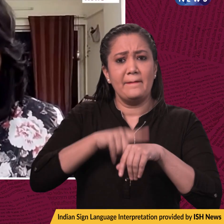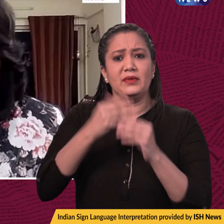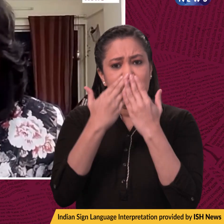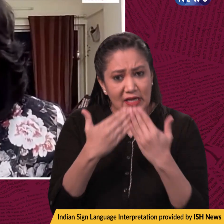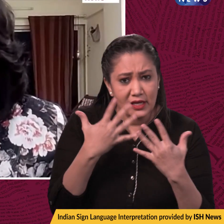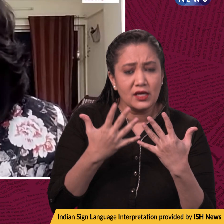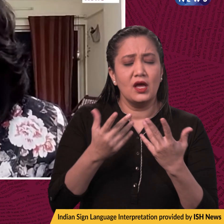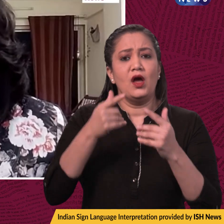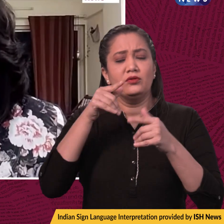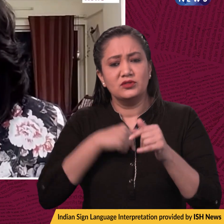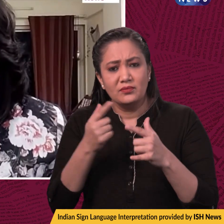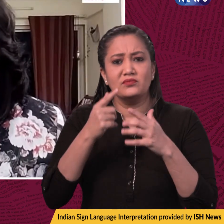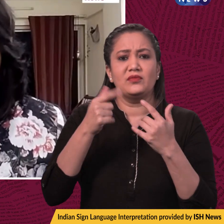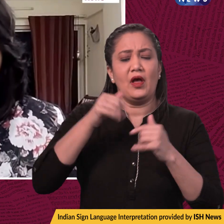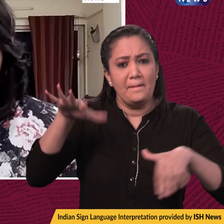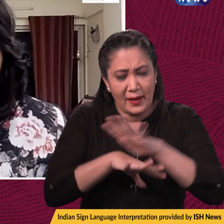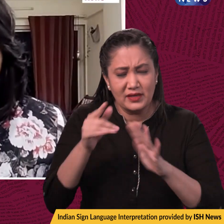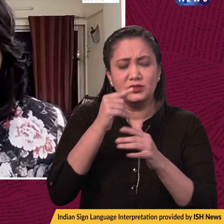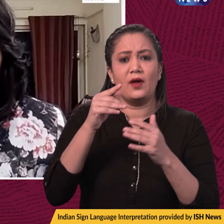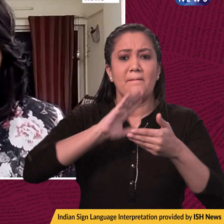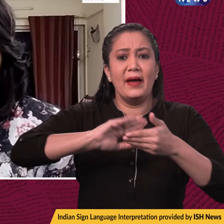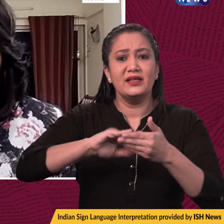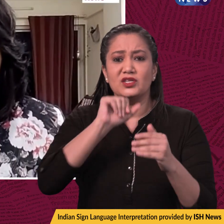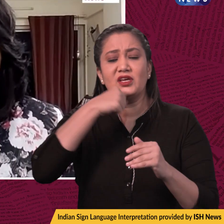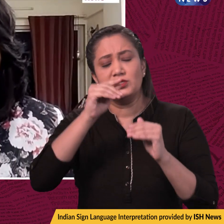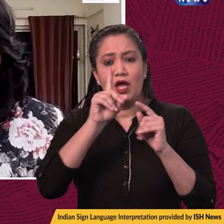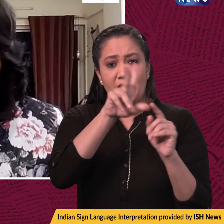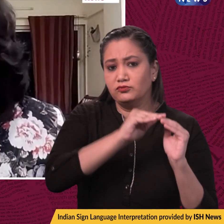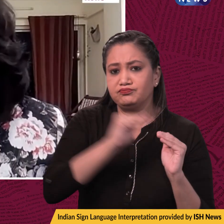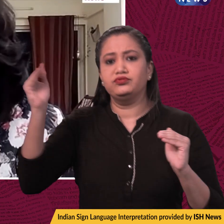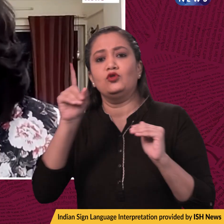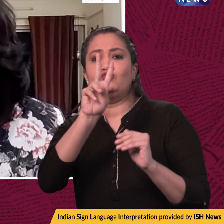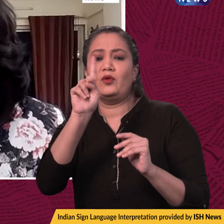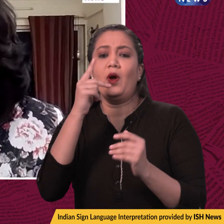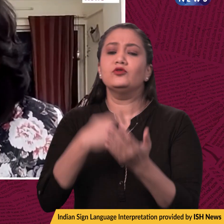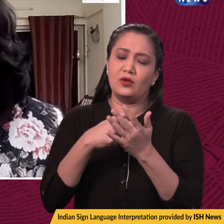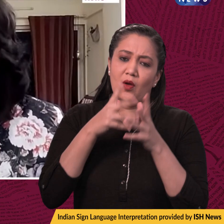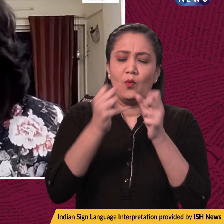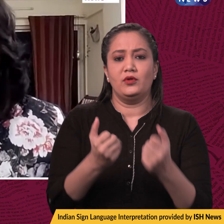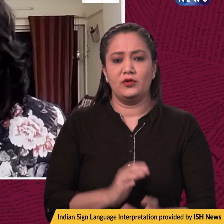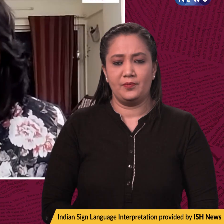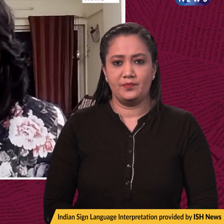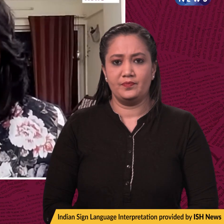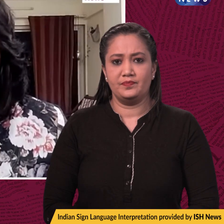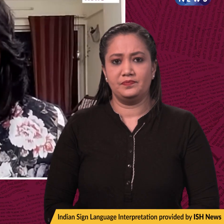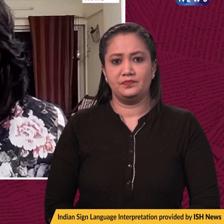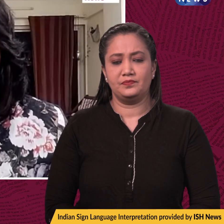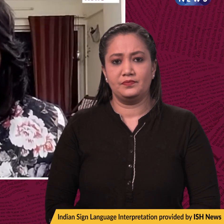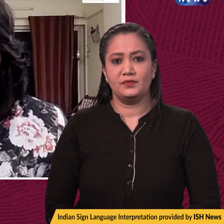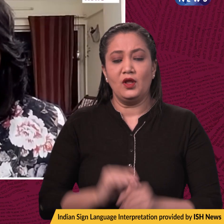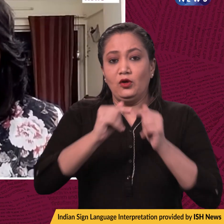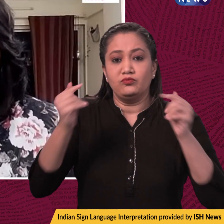to study. This is why we're trying to increase the age of marriage to 21, end quote. Now, while hinting towards